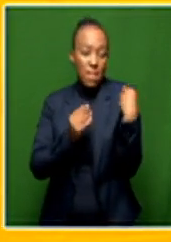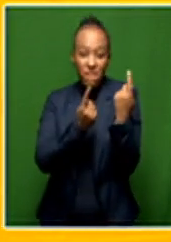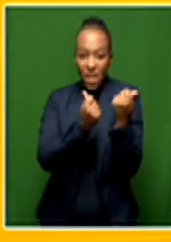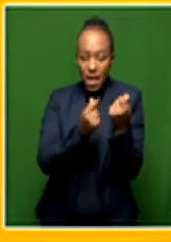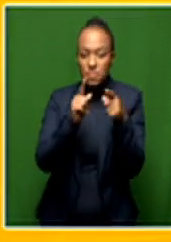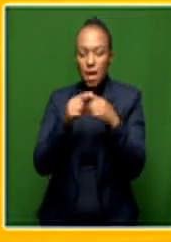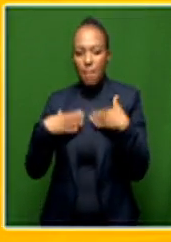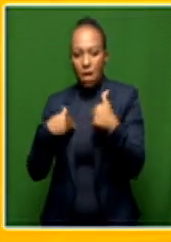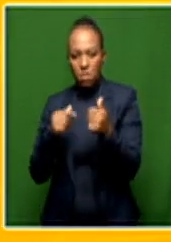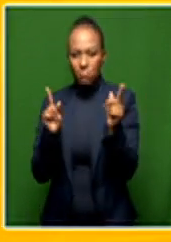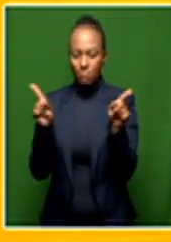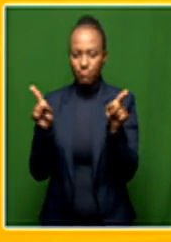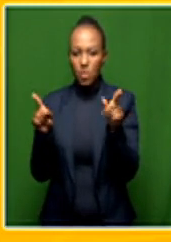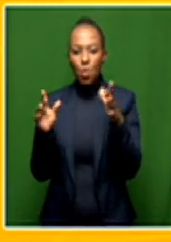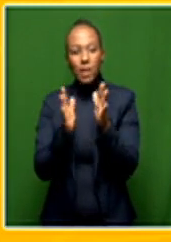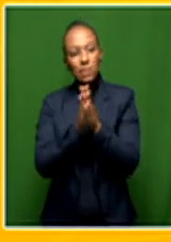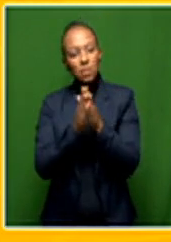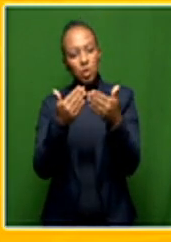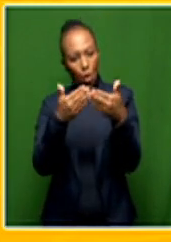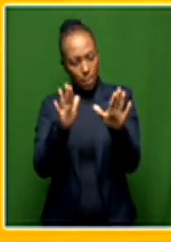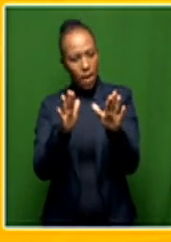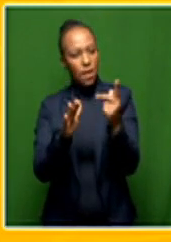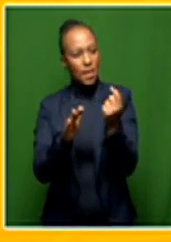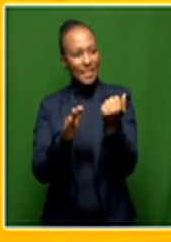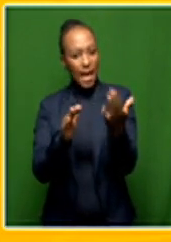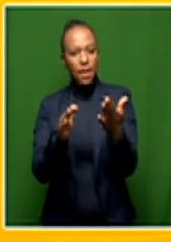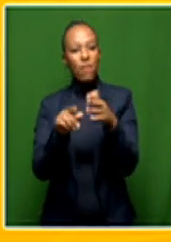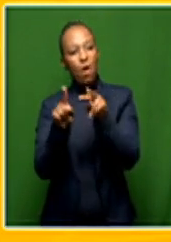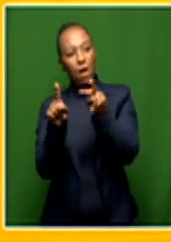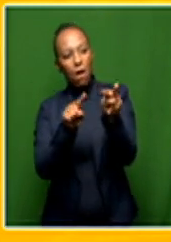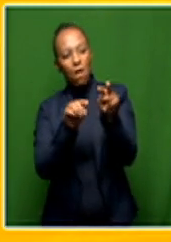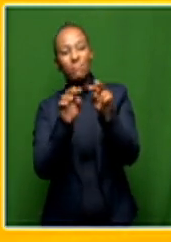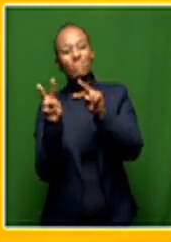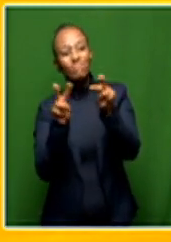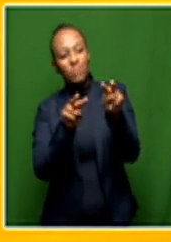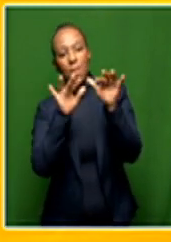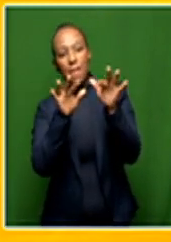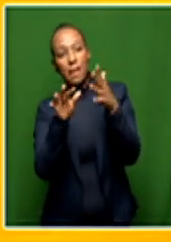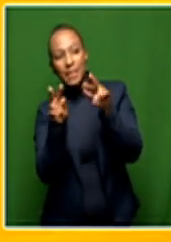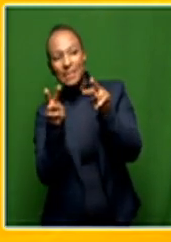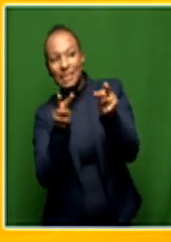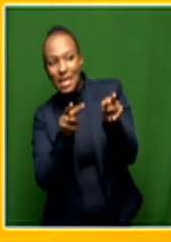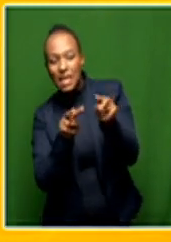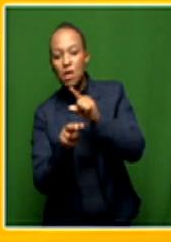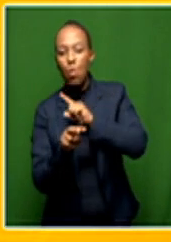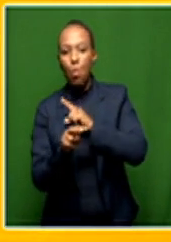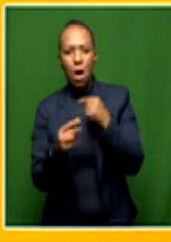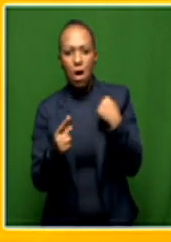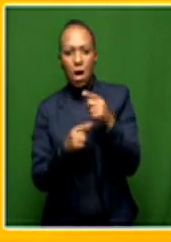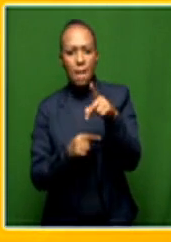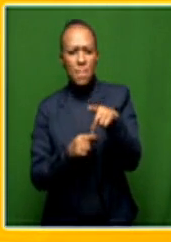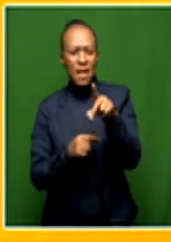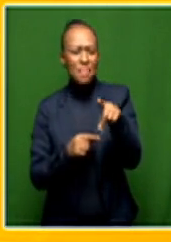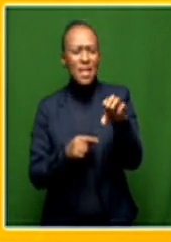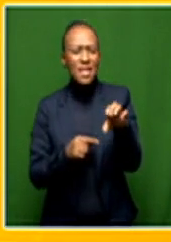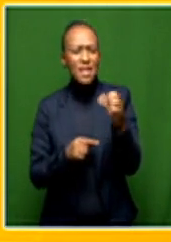a transparent procurement process for the COVID-19 vaccine in order to prevent what we saw with the PPE